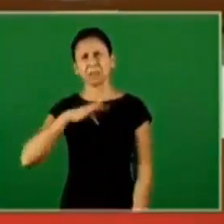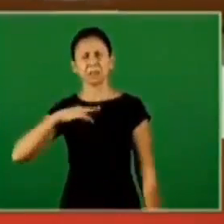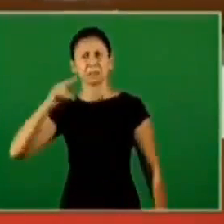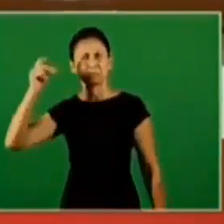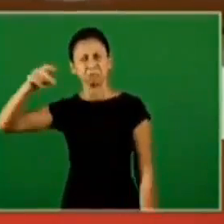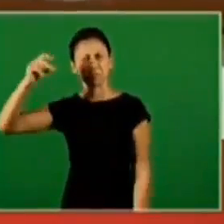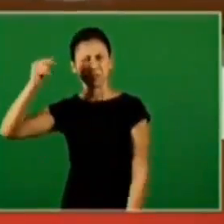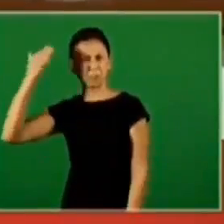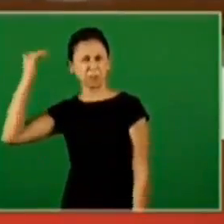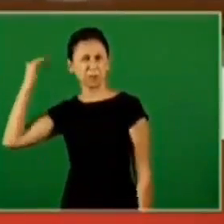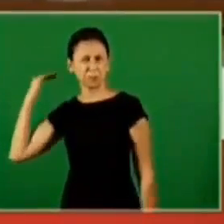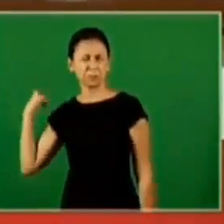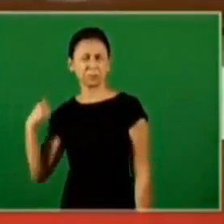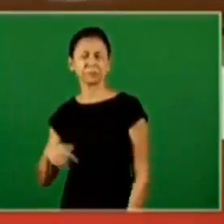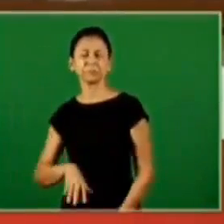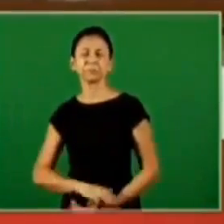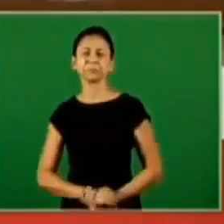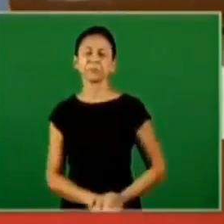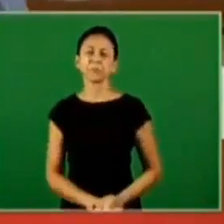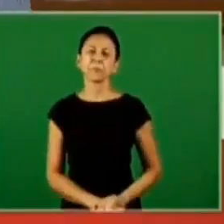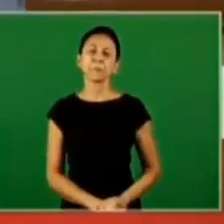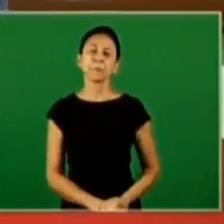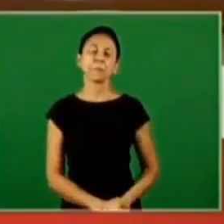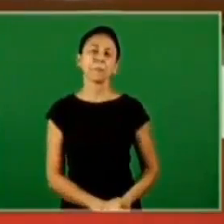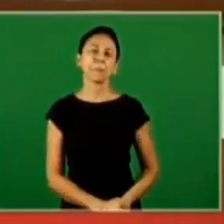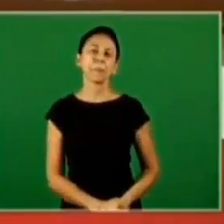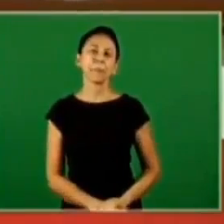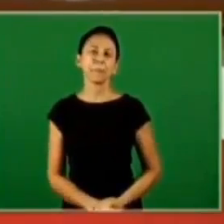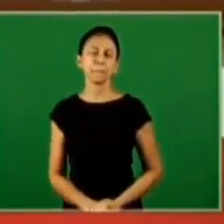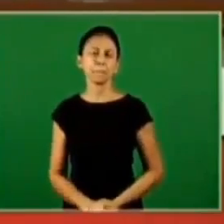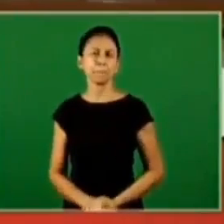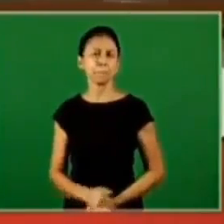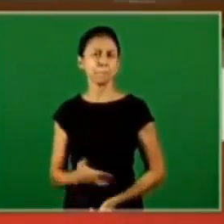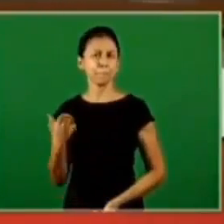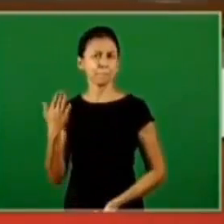60 years ago. You can imagine, I'm from the previous century.